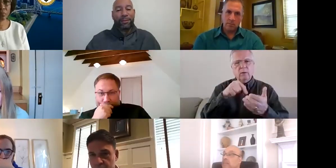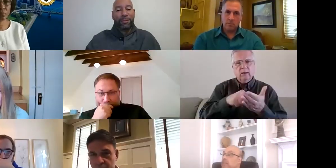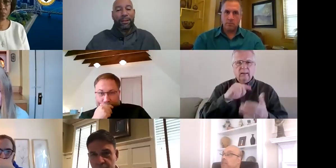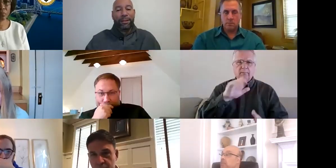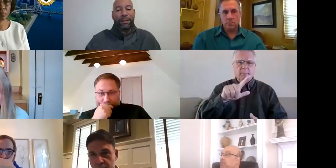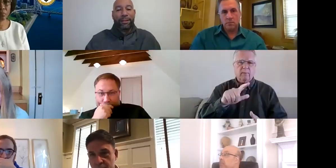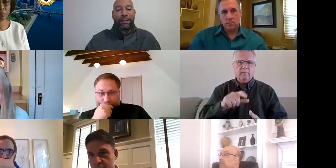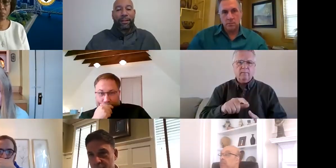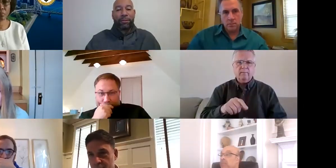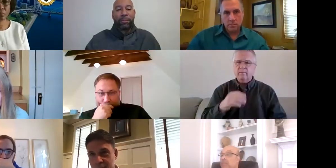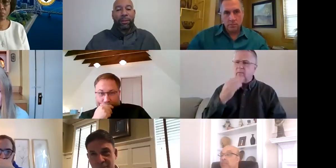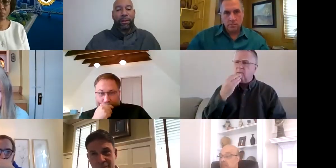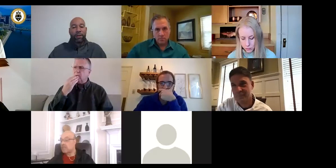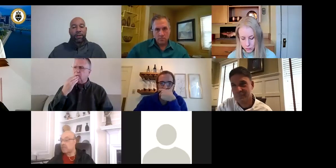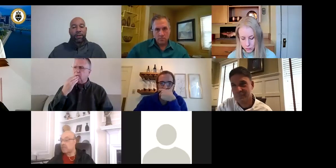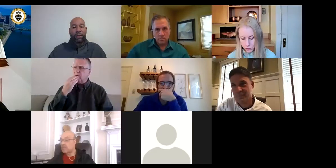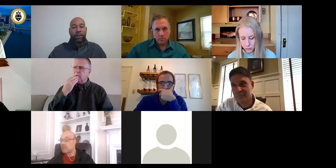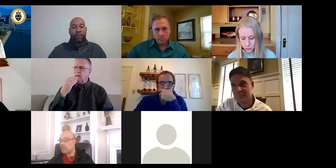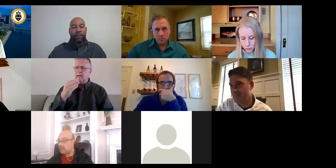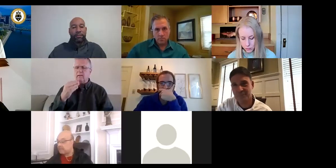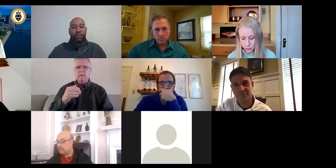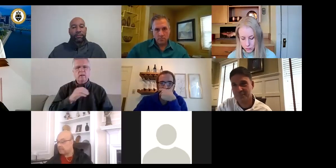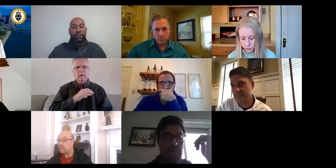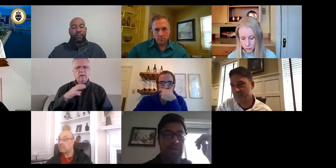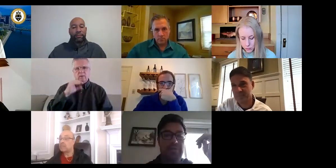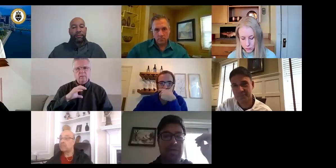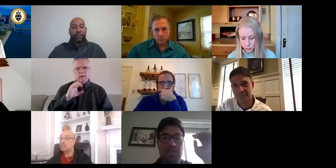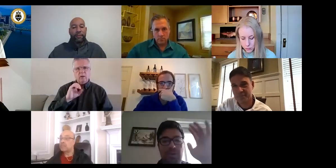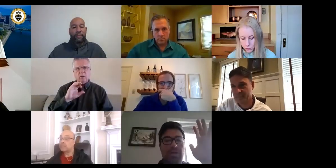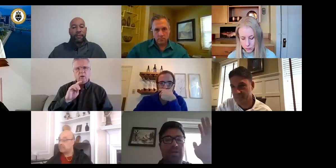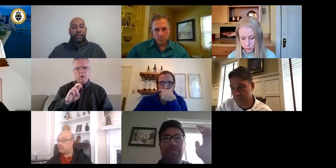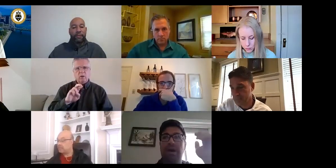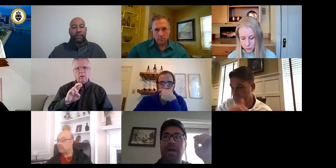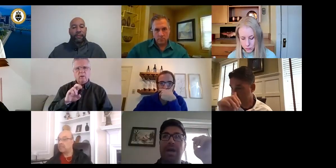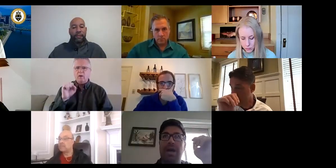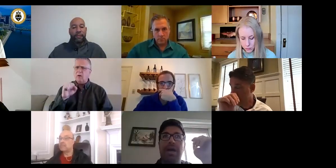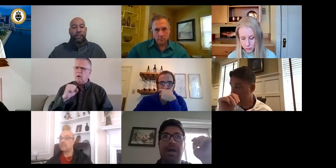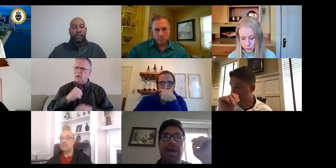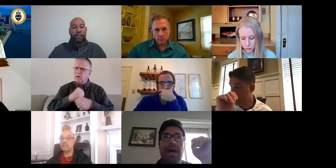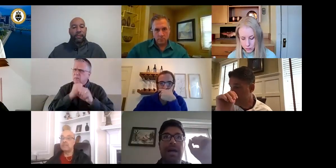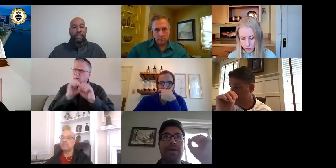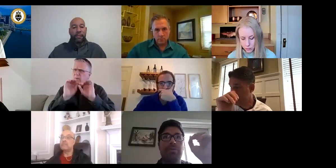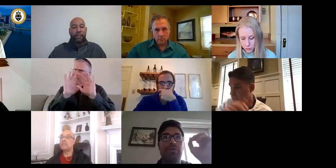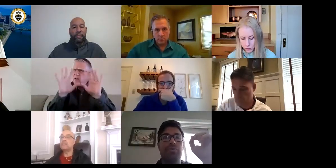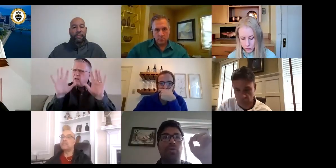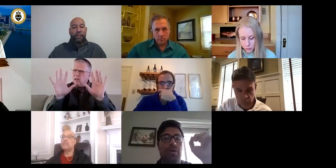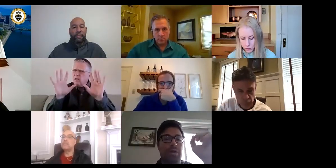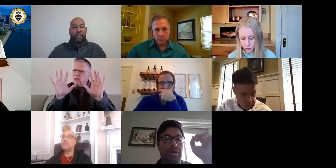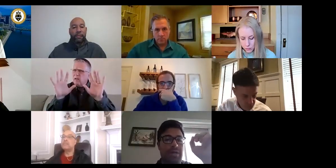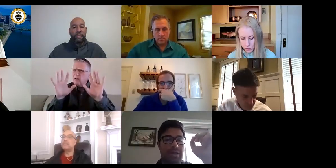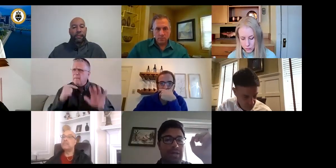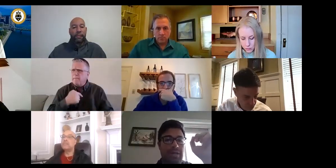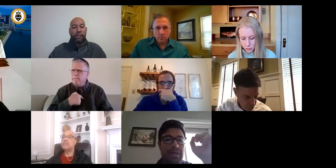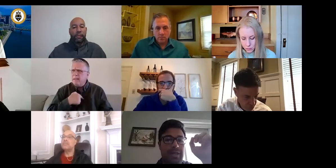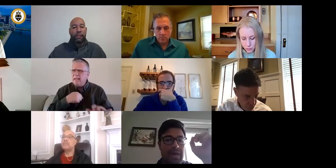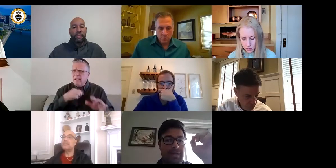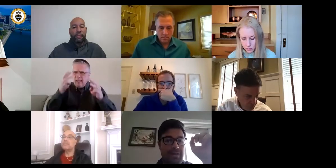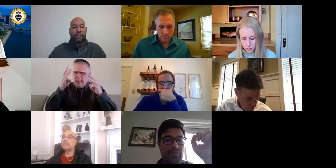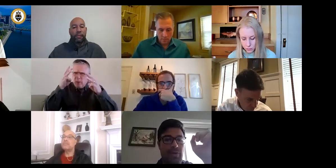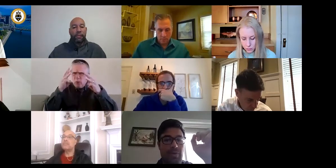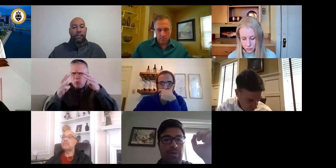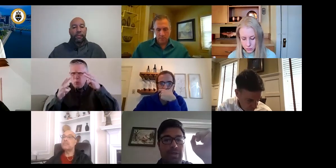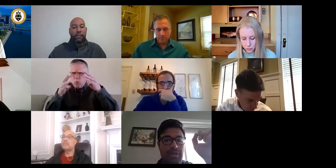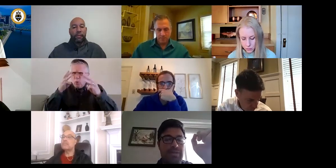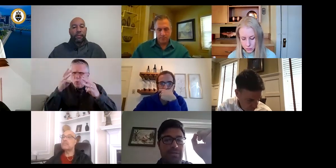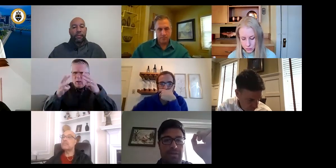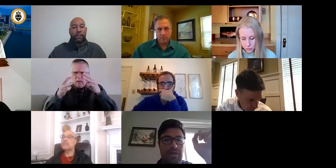Thank you. Councilman O'Connor. Yes, I just want to clarify. I am just worried that, and this is